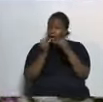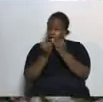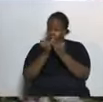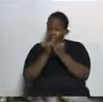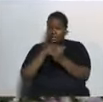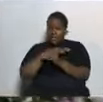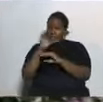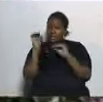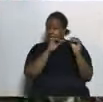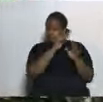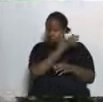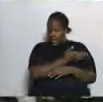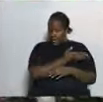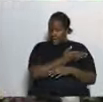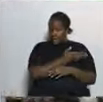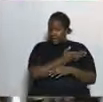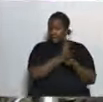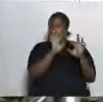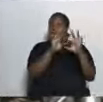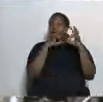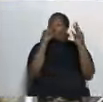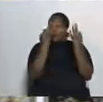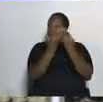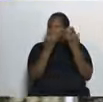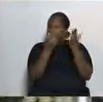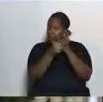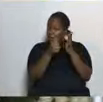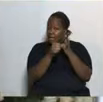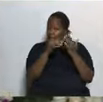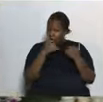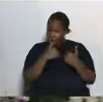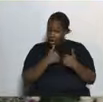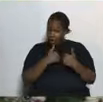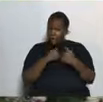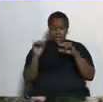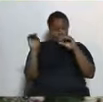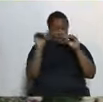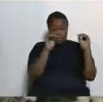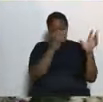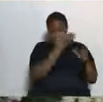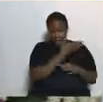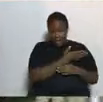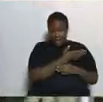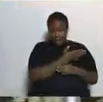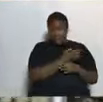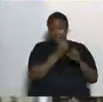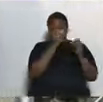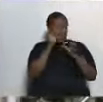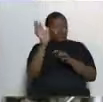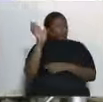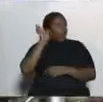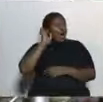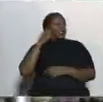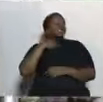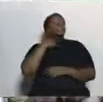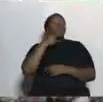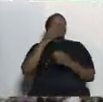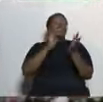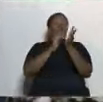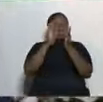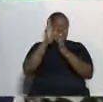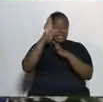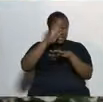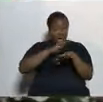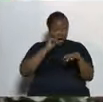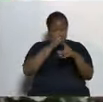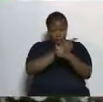njoo. Family holding you back, you come. Je, inawezekana familia ndio inakushikilia, njoo. You've heard the voice of Christ calling you. Sikiliza sauti ya